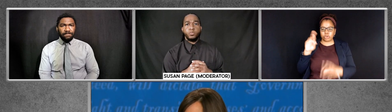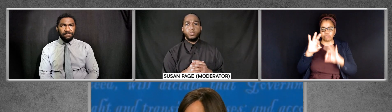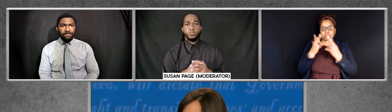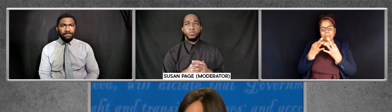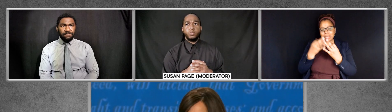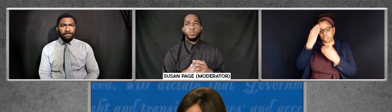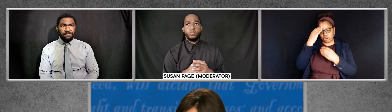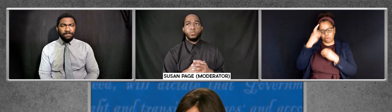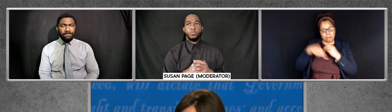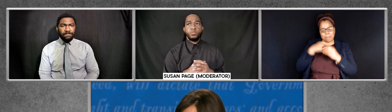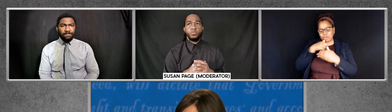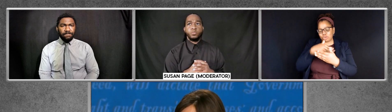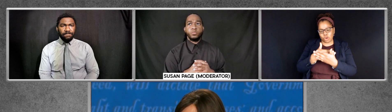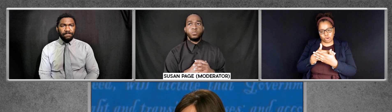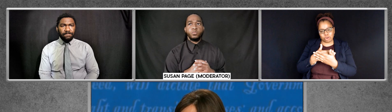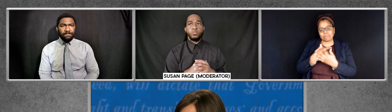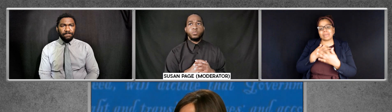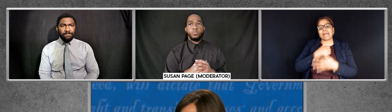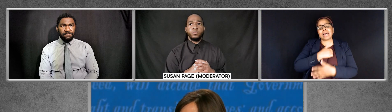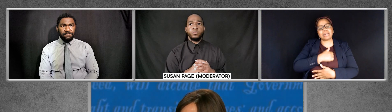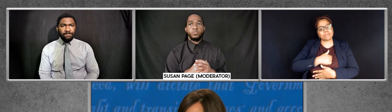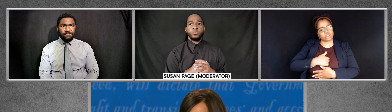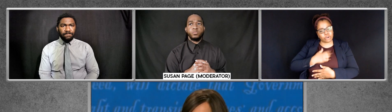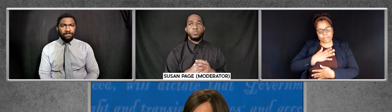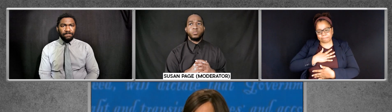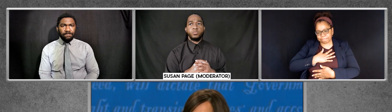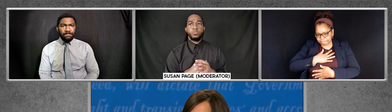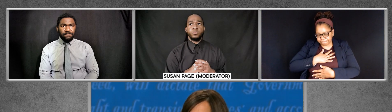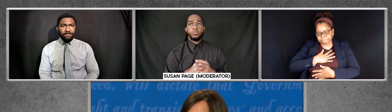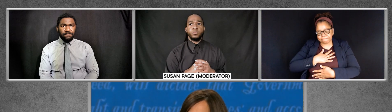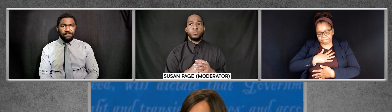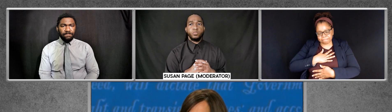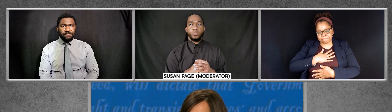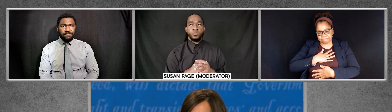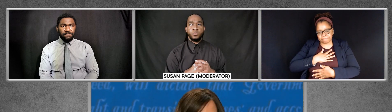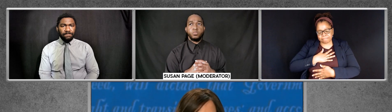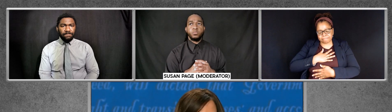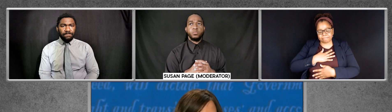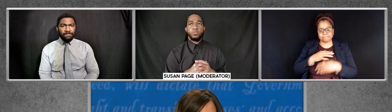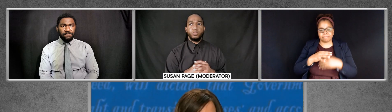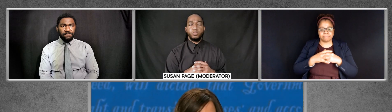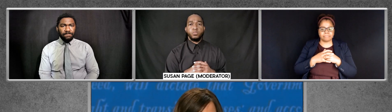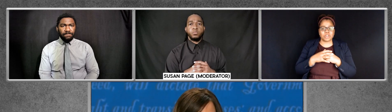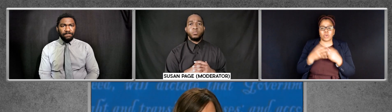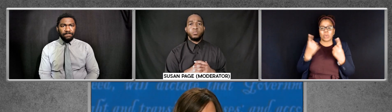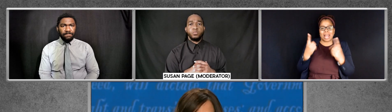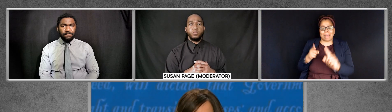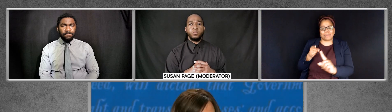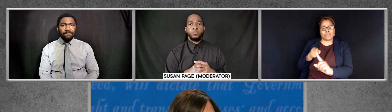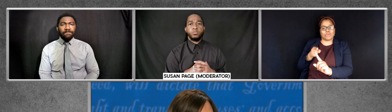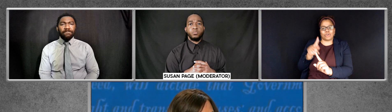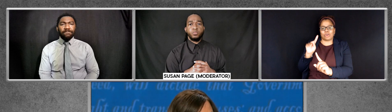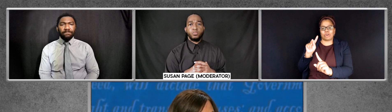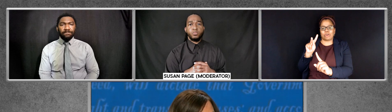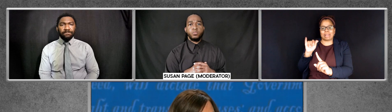case, and I'm so sorry. I'm so sorry. What happened to her is